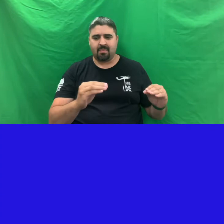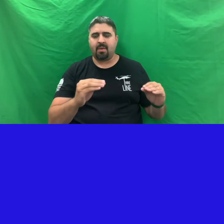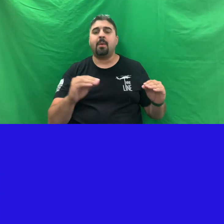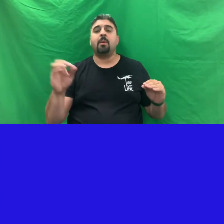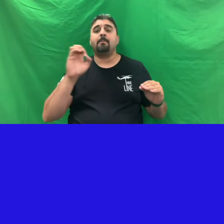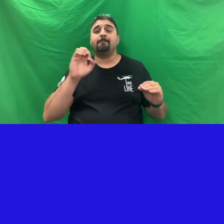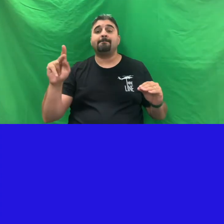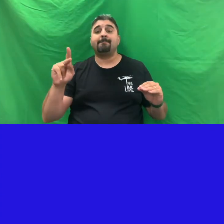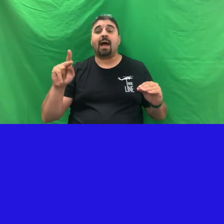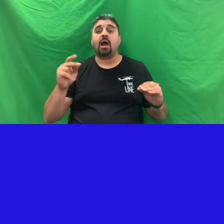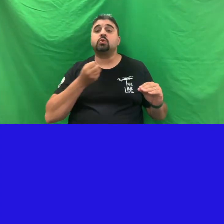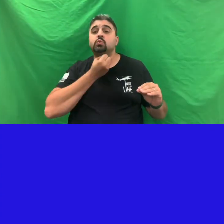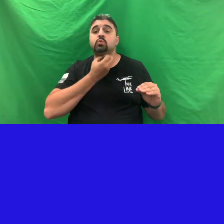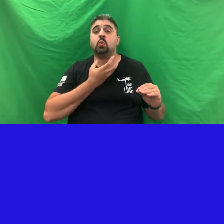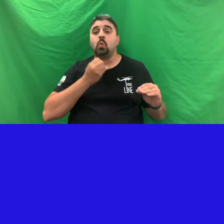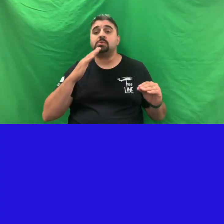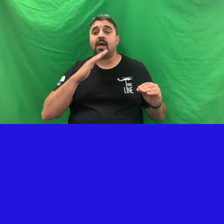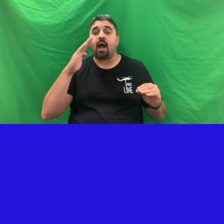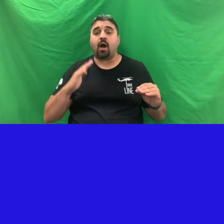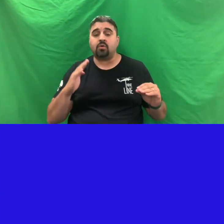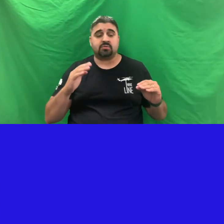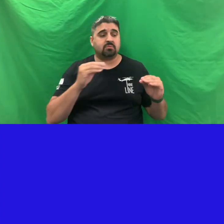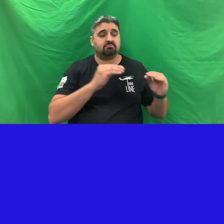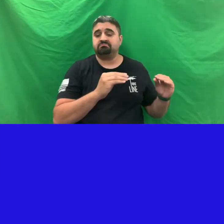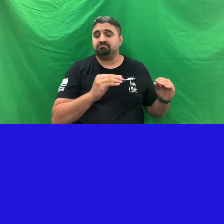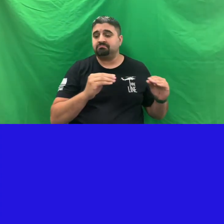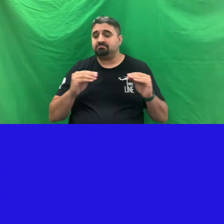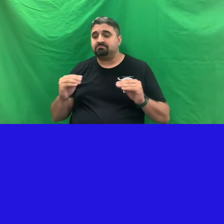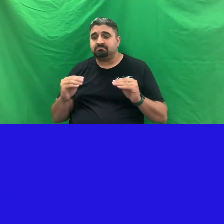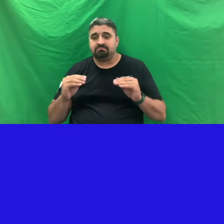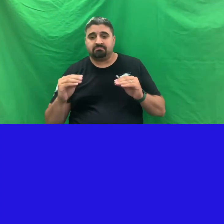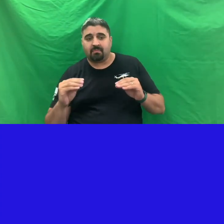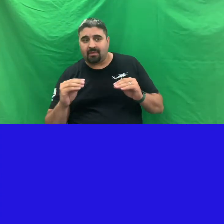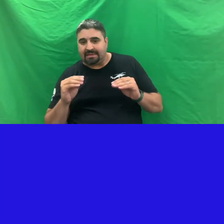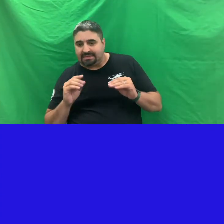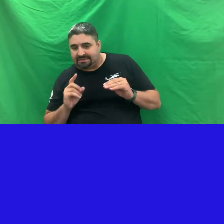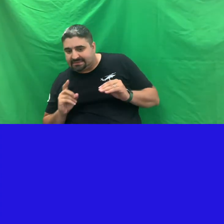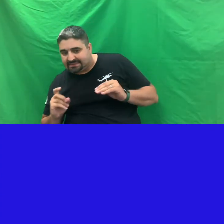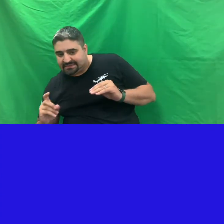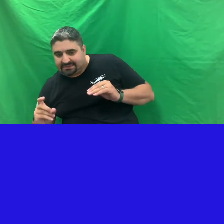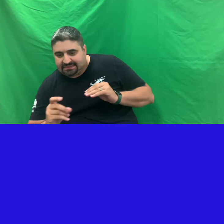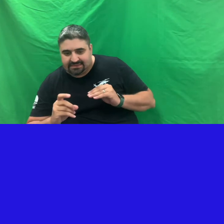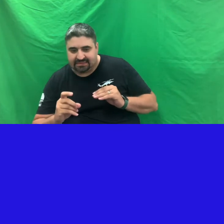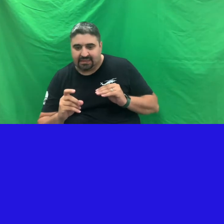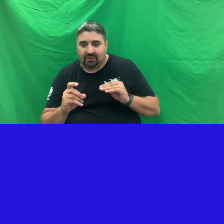Frog went back to Toad's house. Toad was still fast asleep.